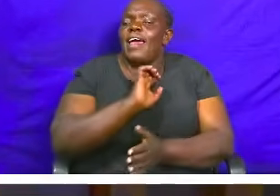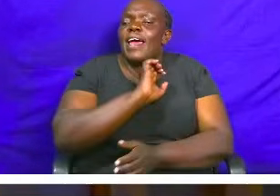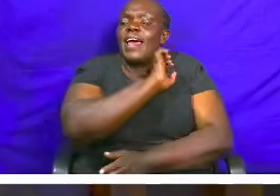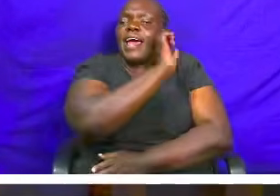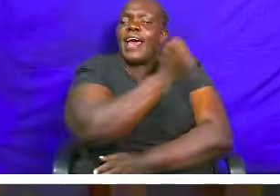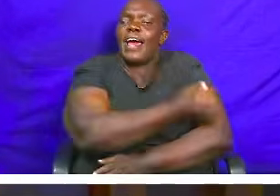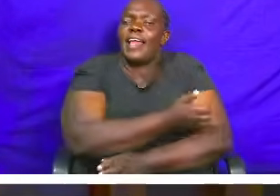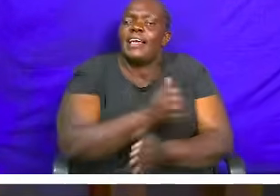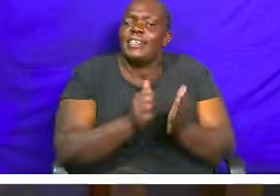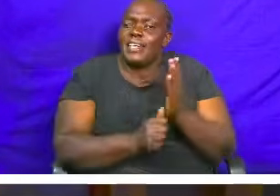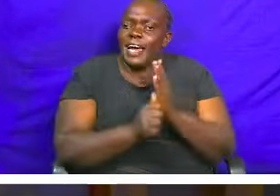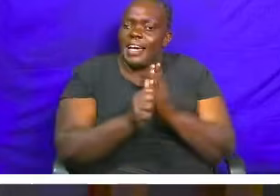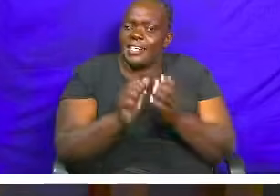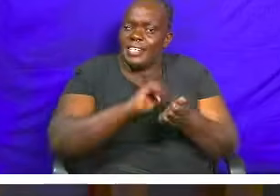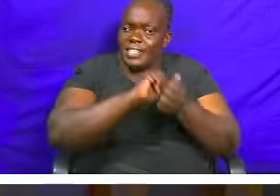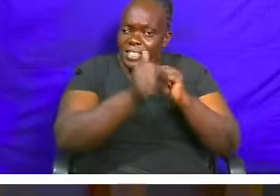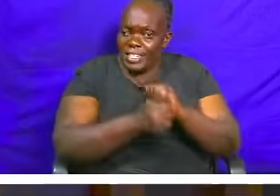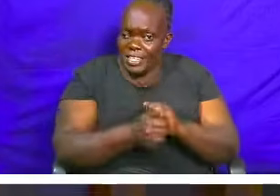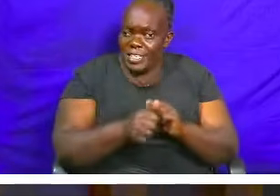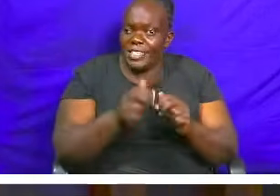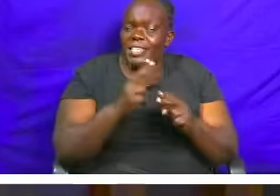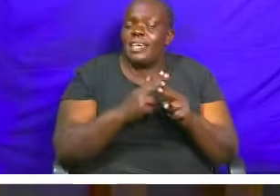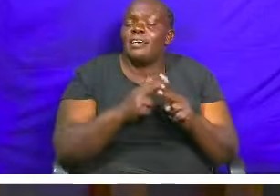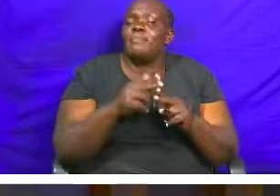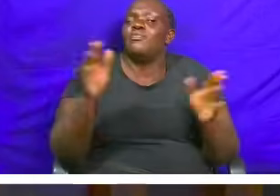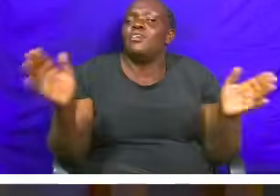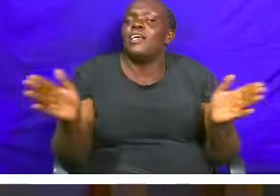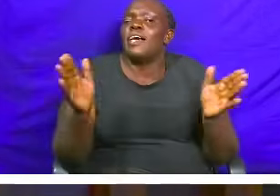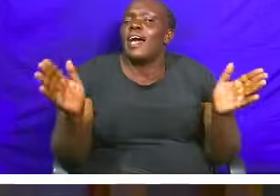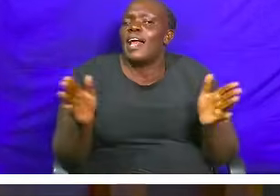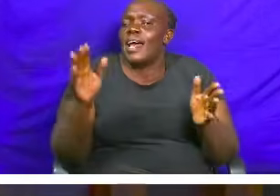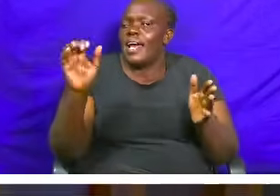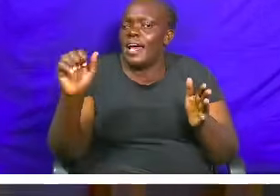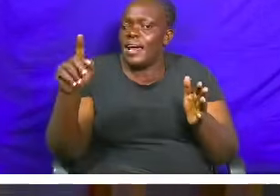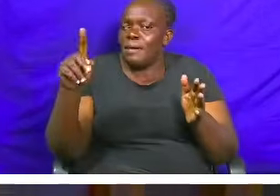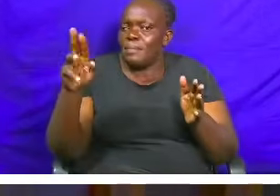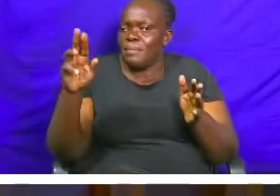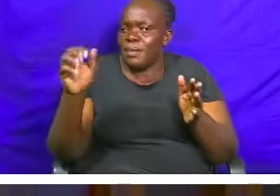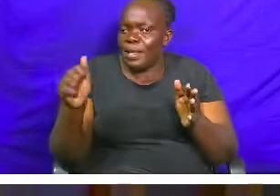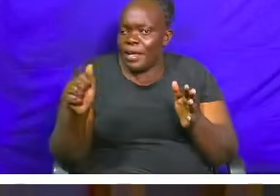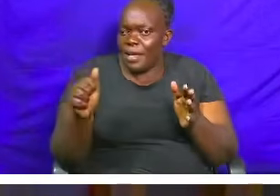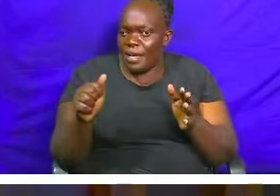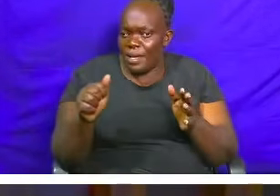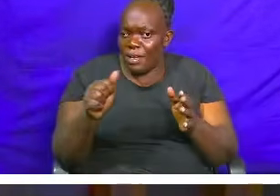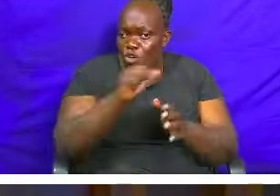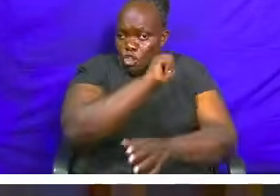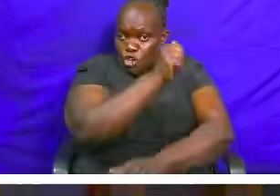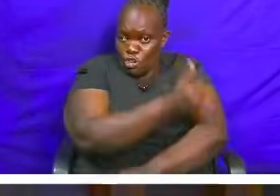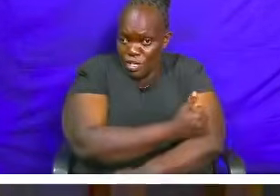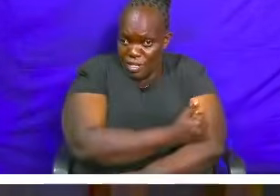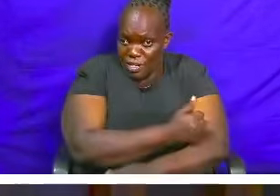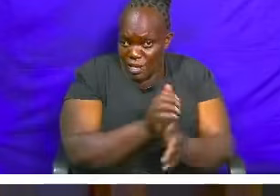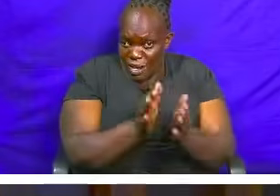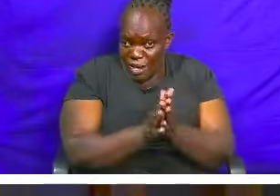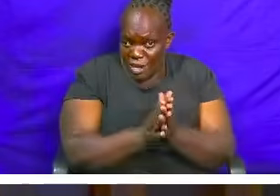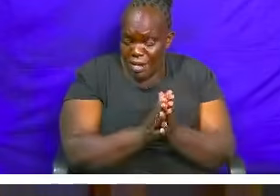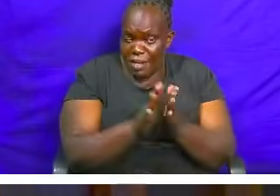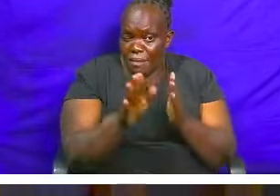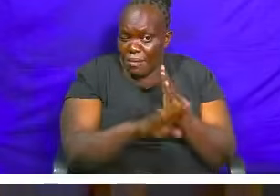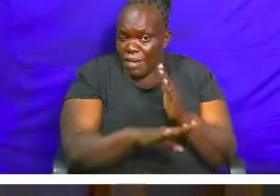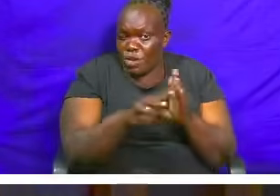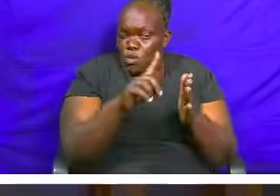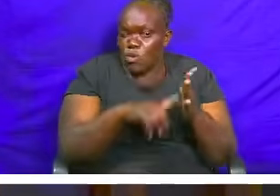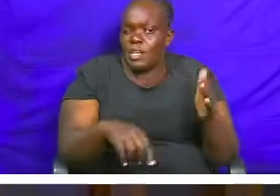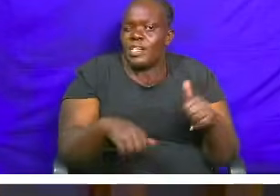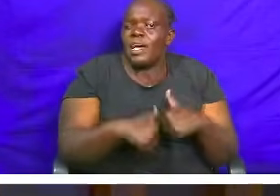which now changed our name to the current EPRA, Energy and Petroleum Regulatory Authority. Okay. And basically what happened is that